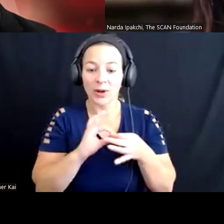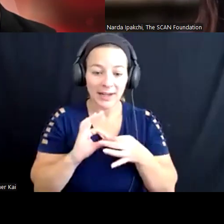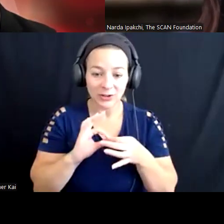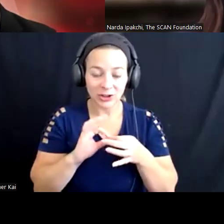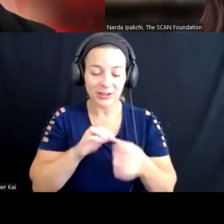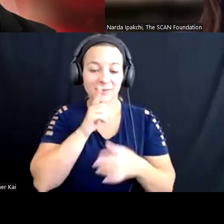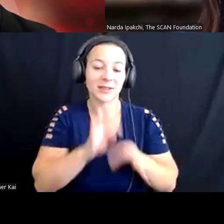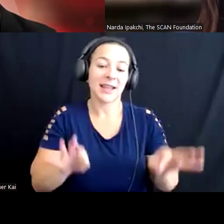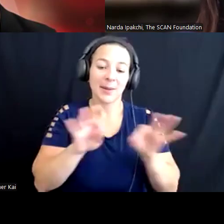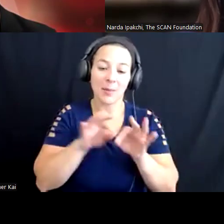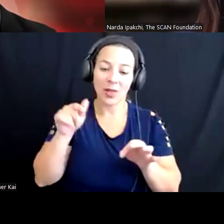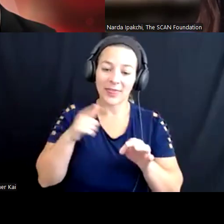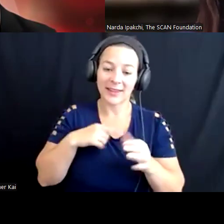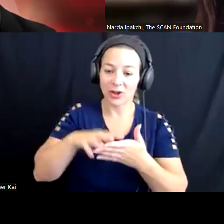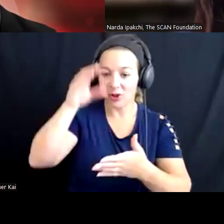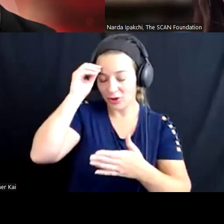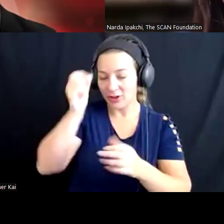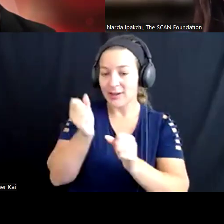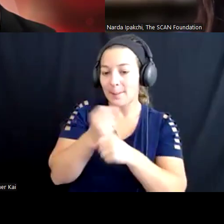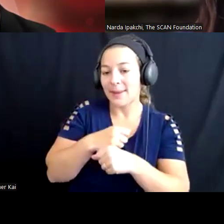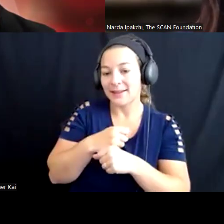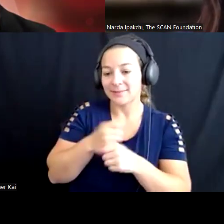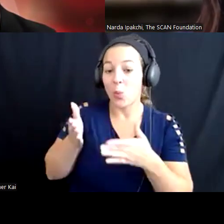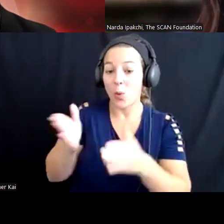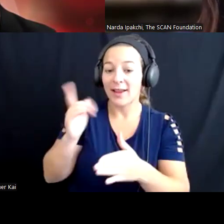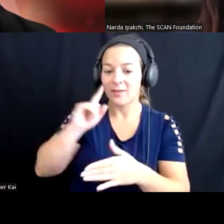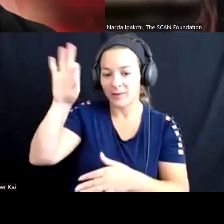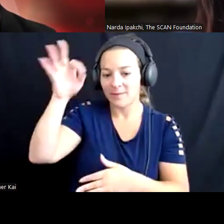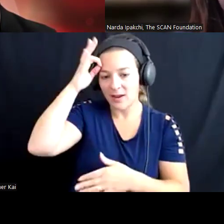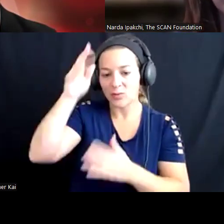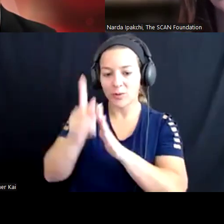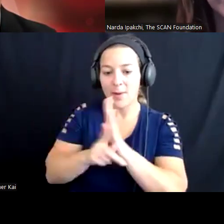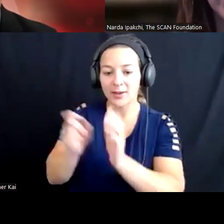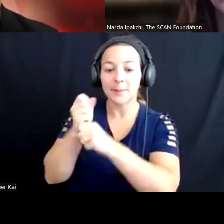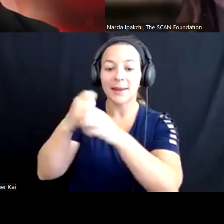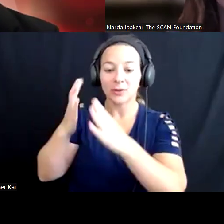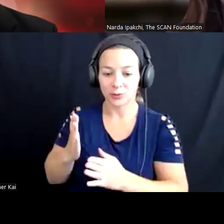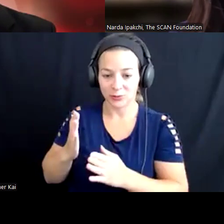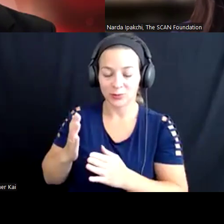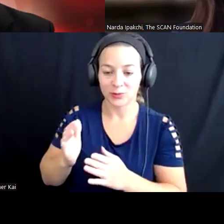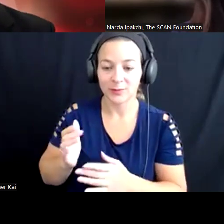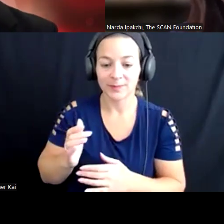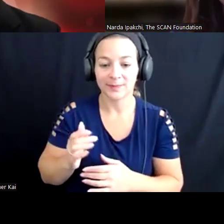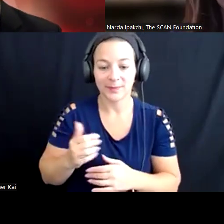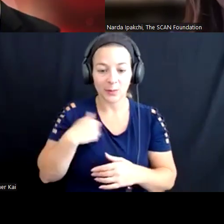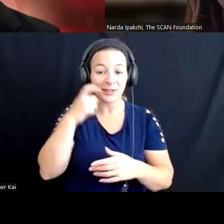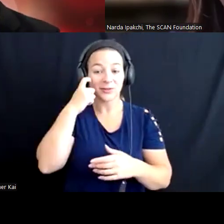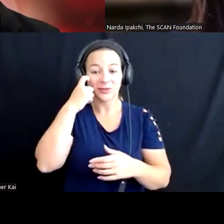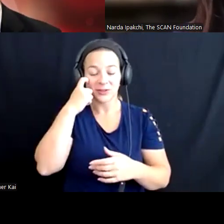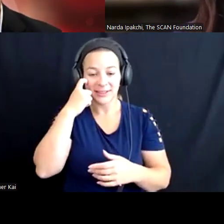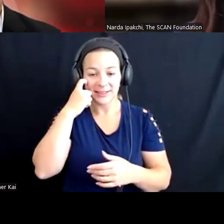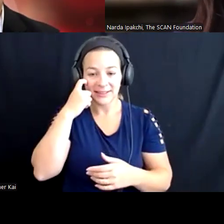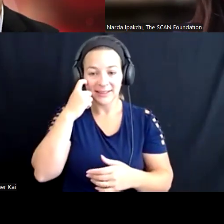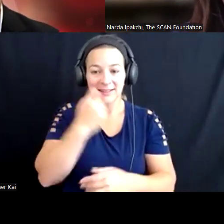that these learnings make their way to federal policymakers. We actually recently helped to fund a compendium also created with the